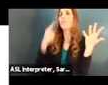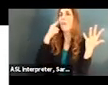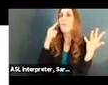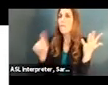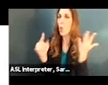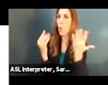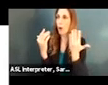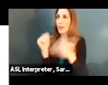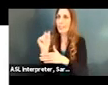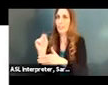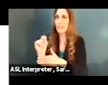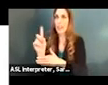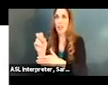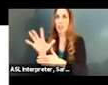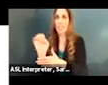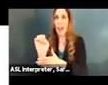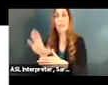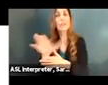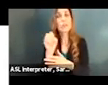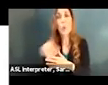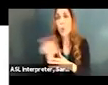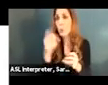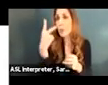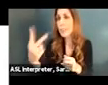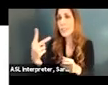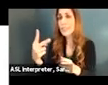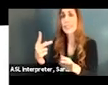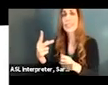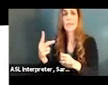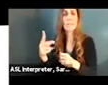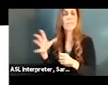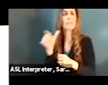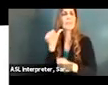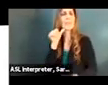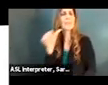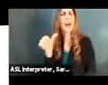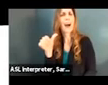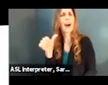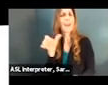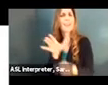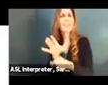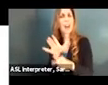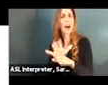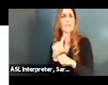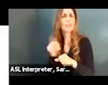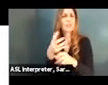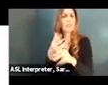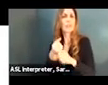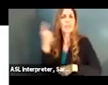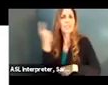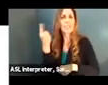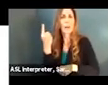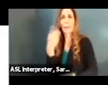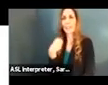assistive technology device. So you can see that it's not ever enough just to get something and hand it